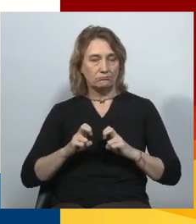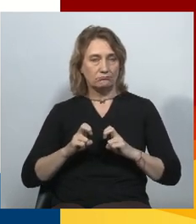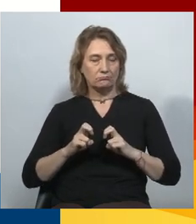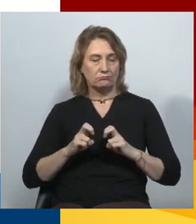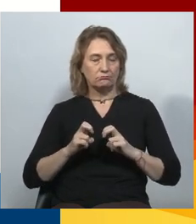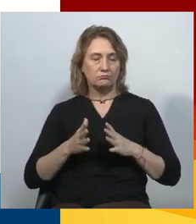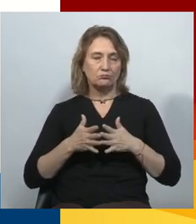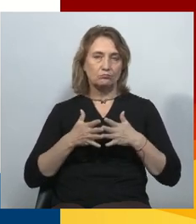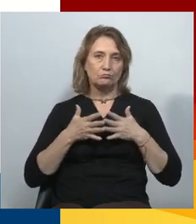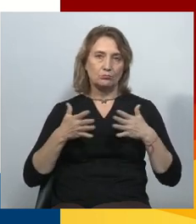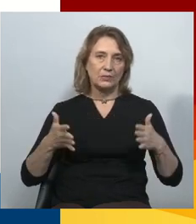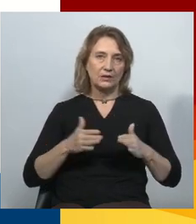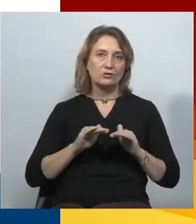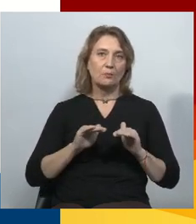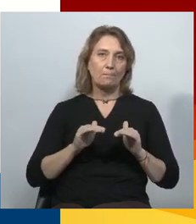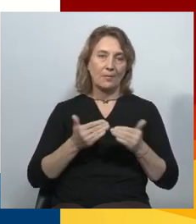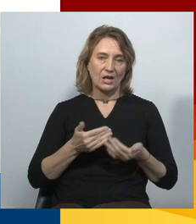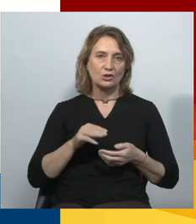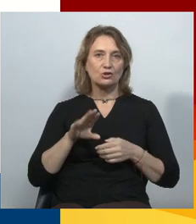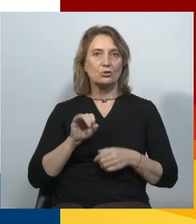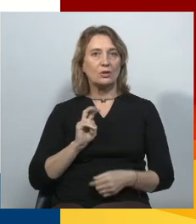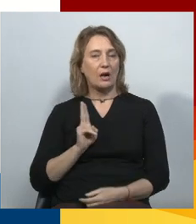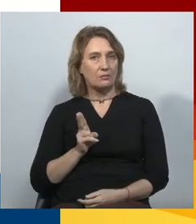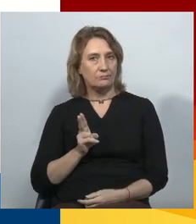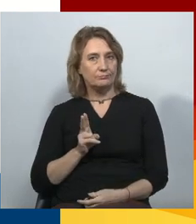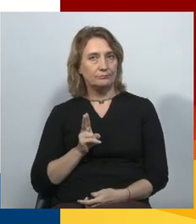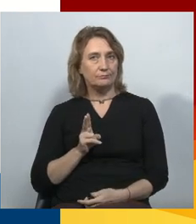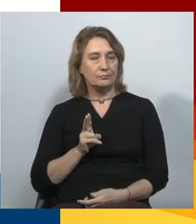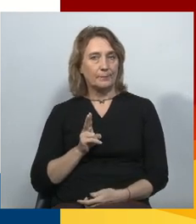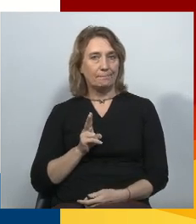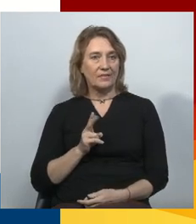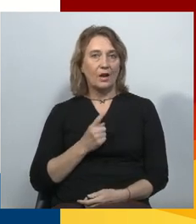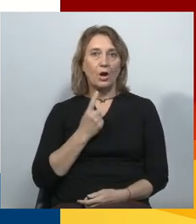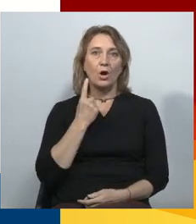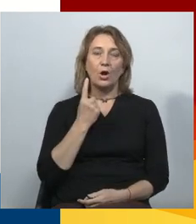we where we worked, this is more or less so.